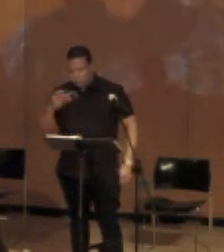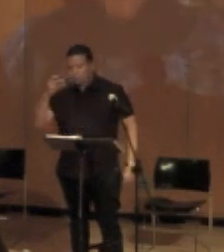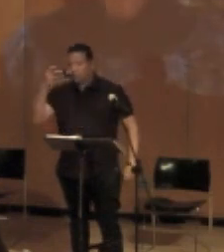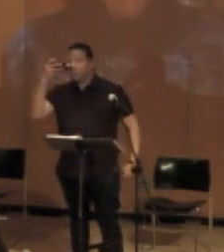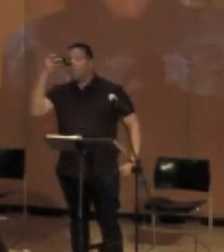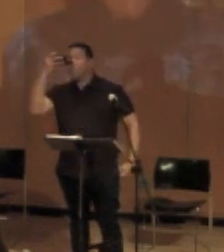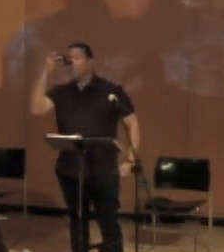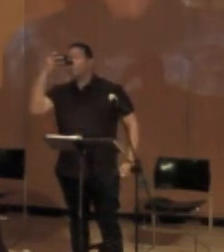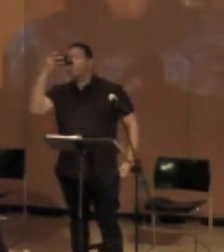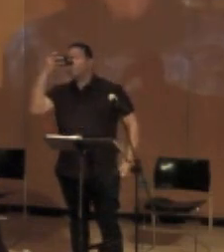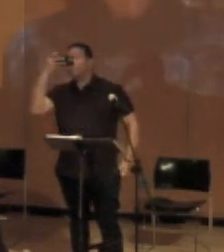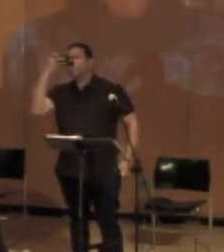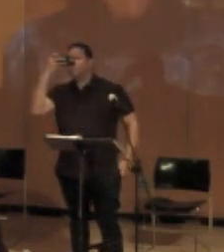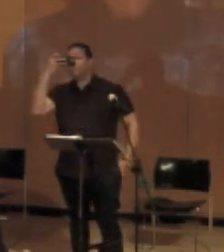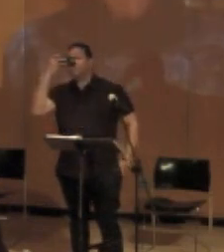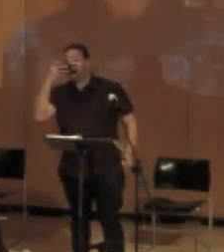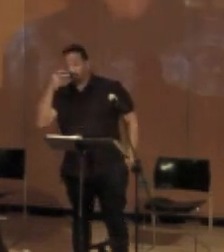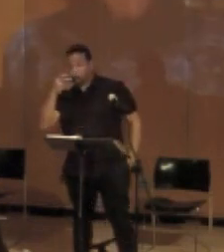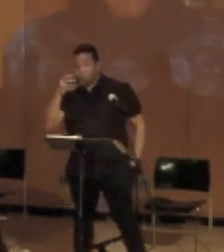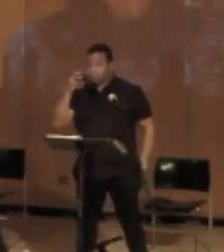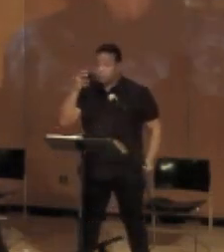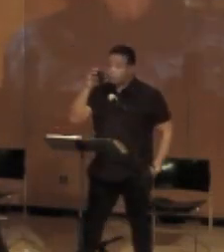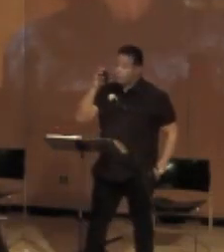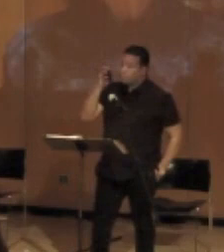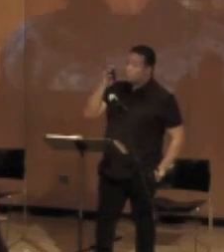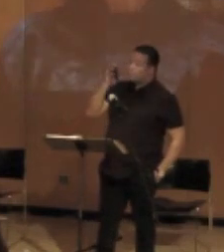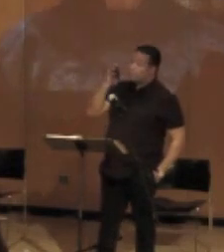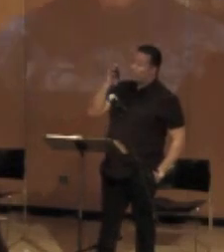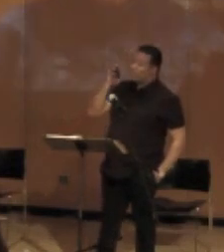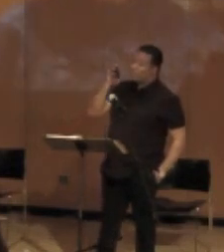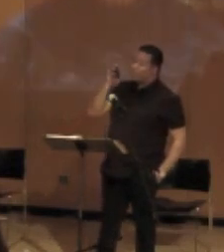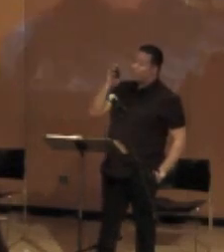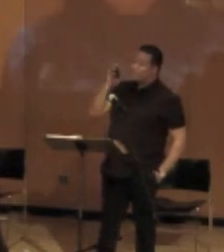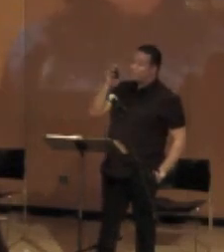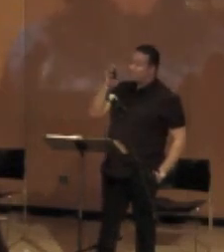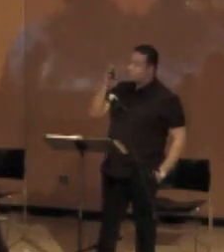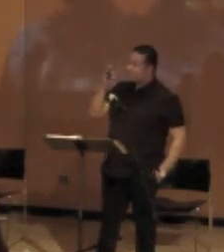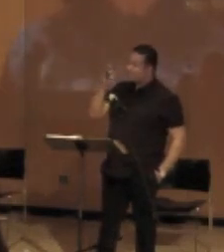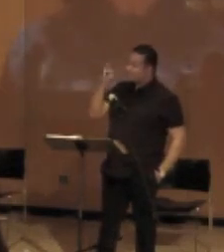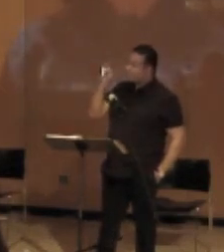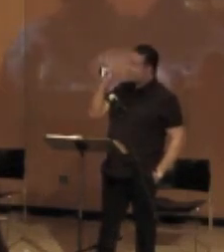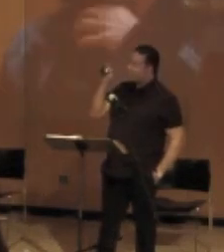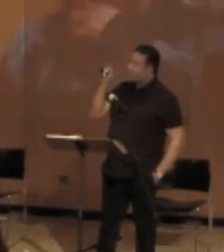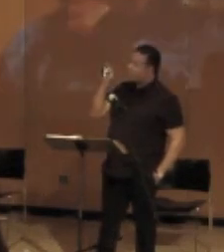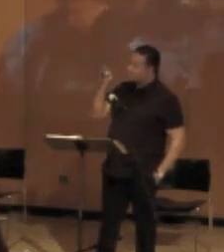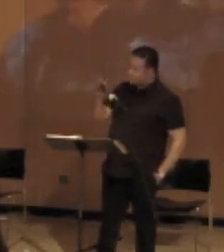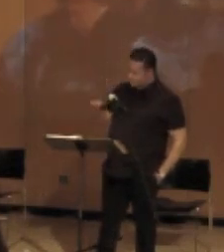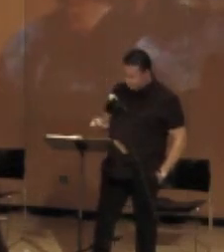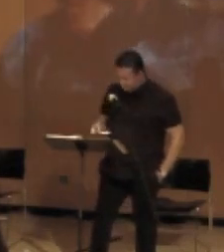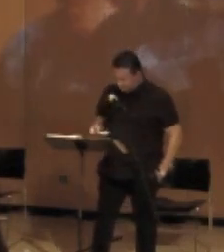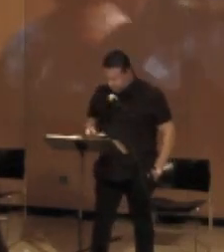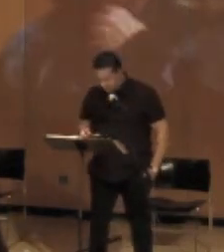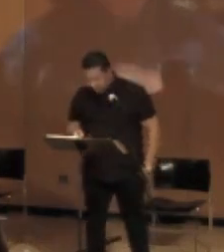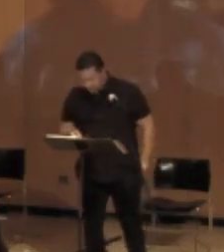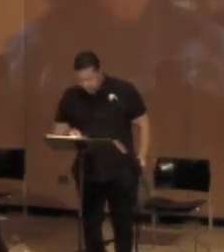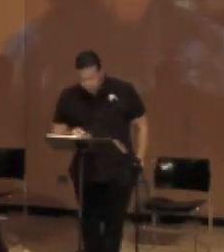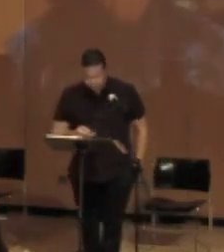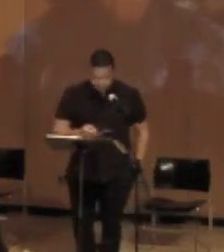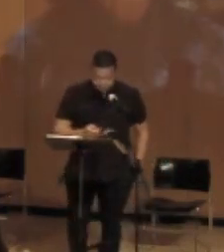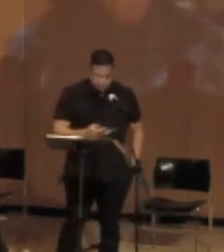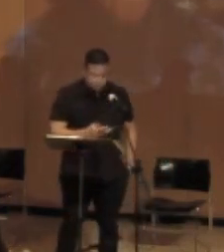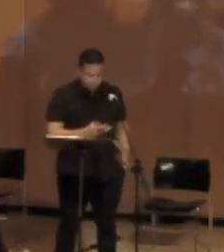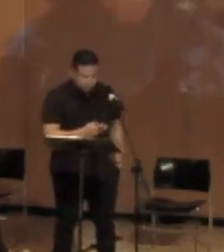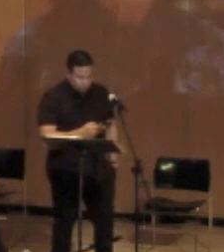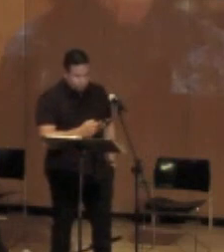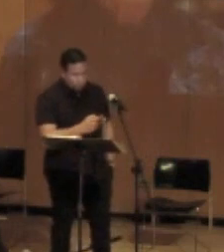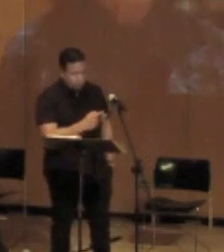run our panel later on but she we were like telling her about how one of the experiments for today is to have